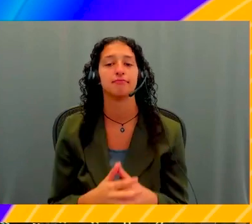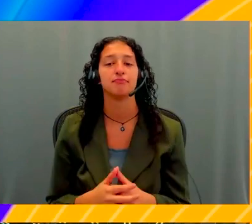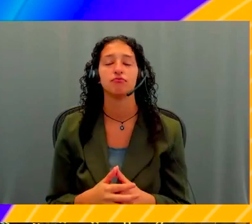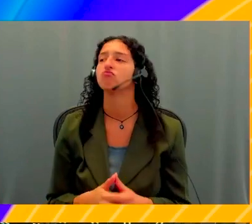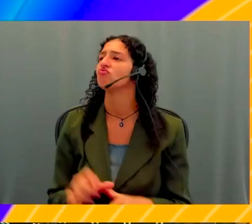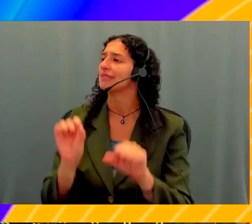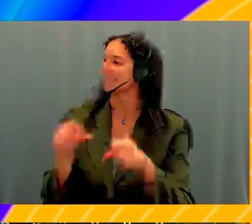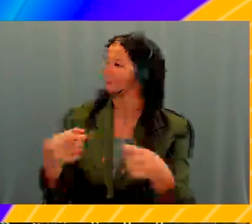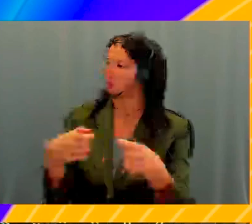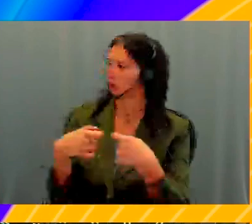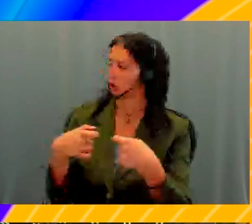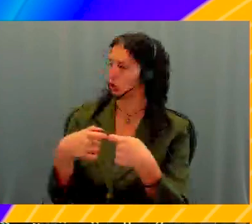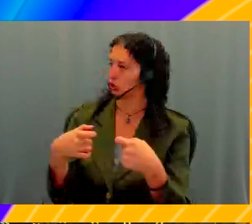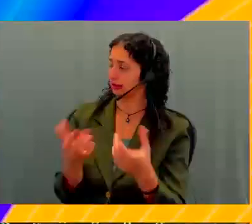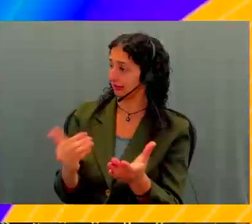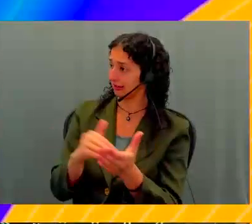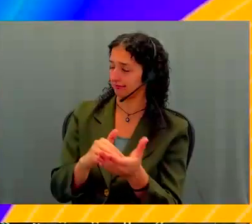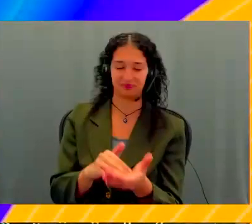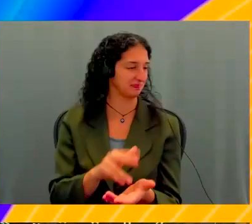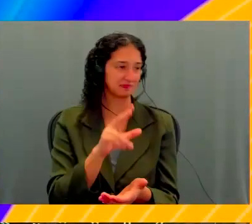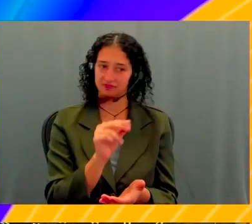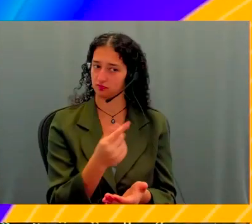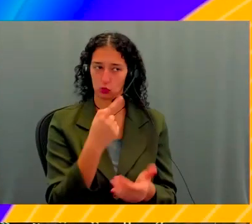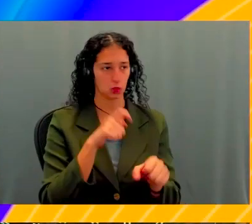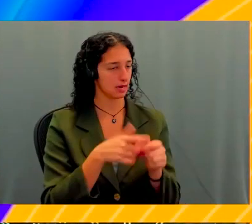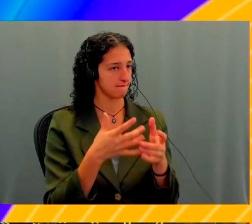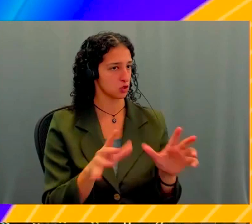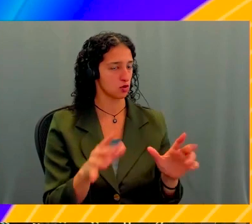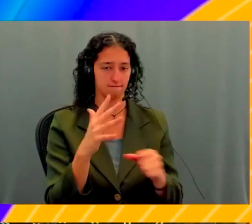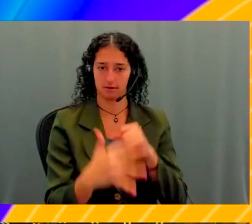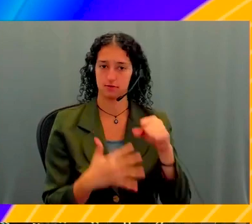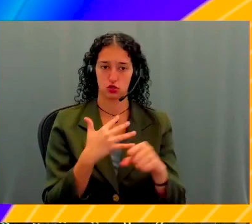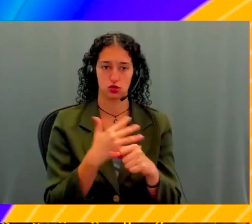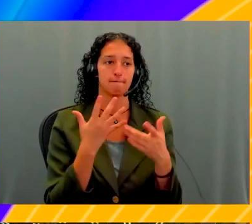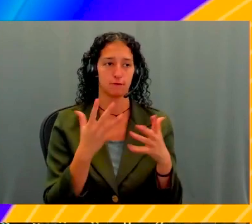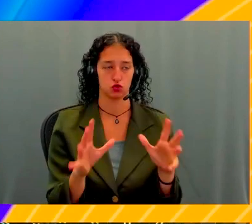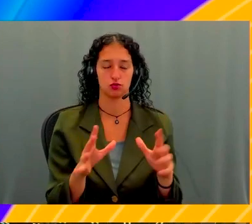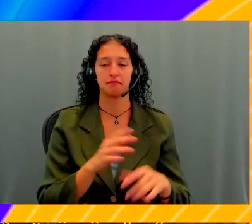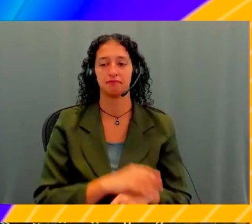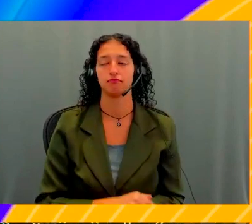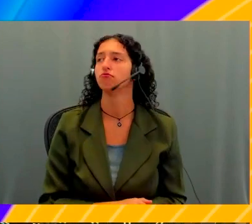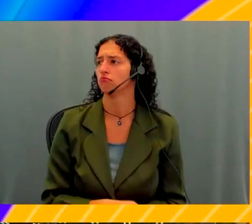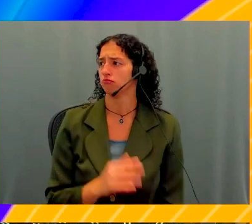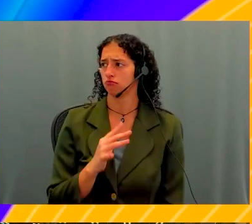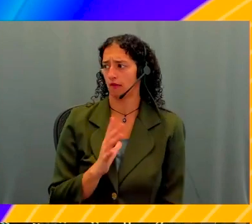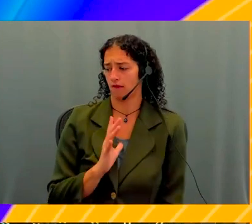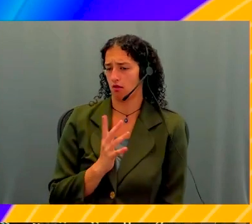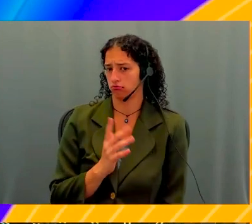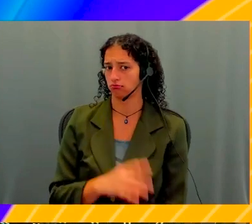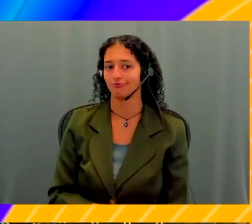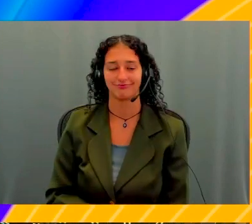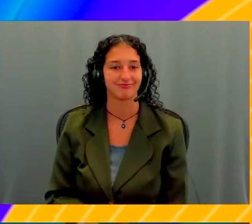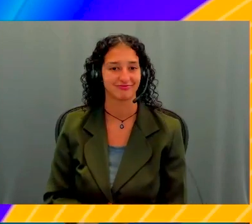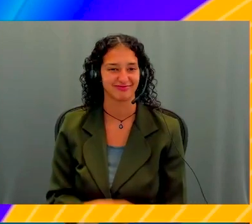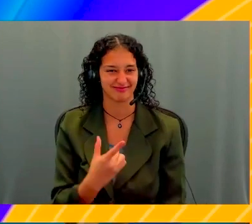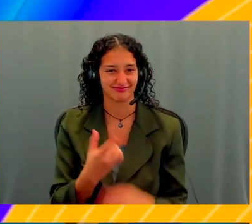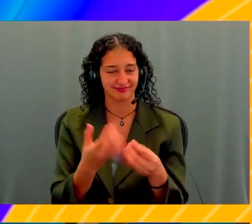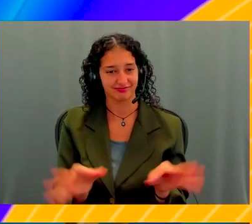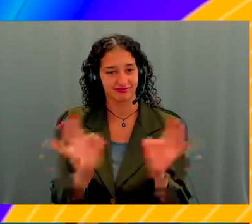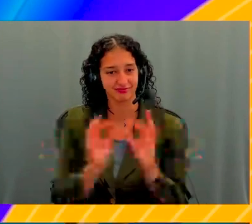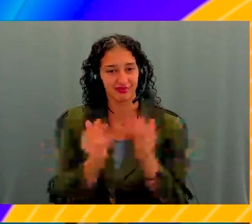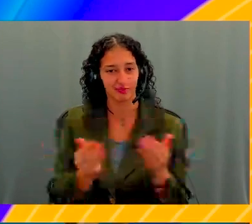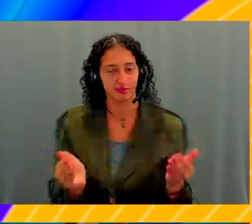it just a No, one-time thing? It's Okay. just a one-time thing for 5 years. 5 years, that's fine. Yep. I'll take it. Now, the one key thing which I do want to point out is this